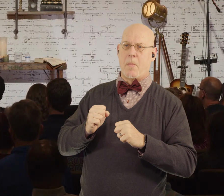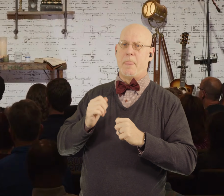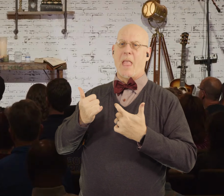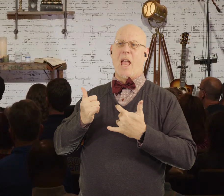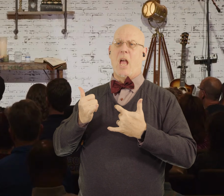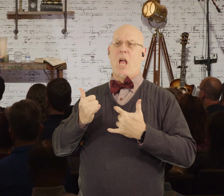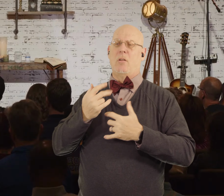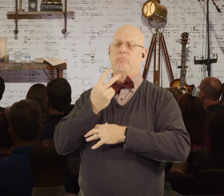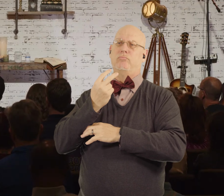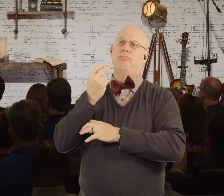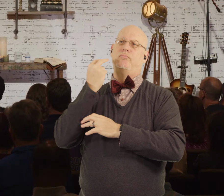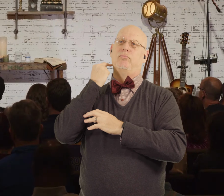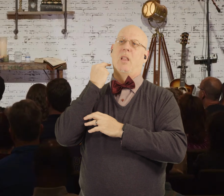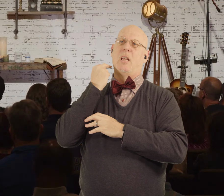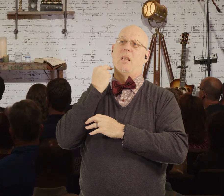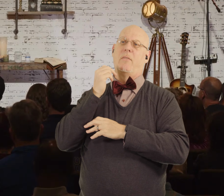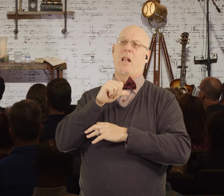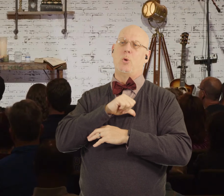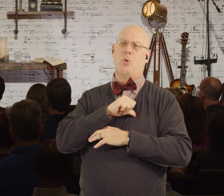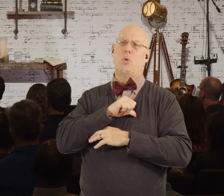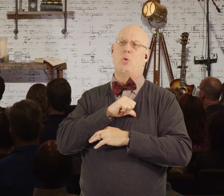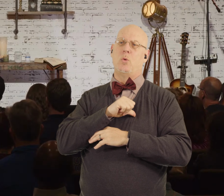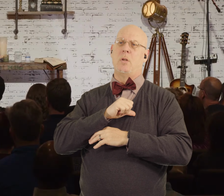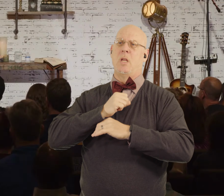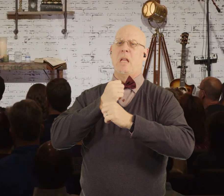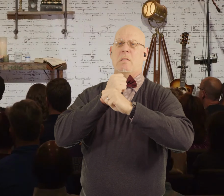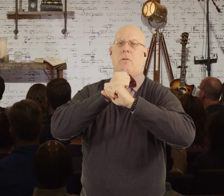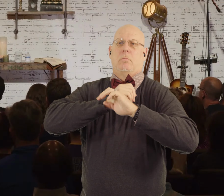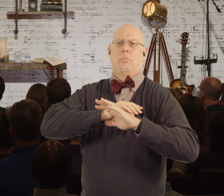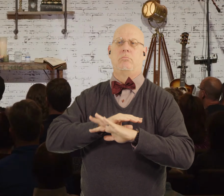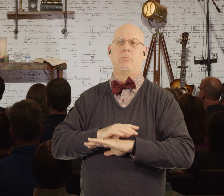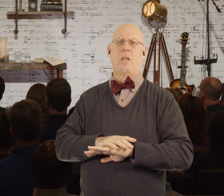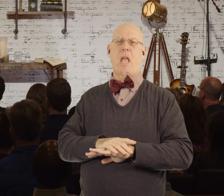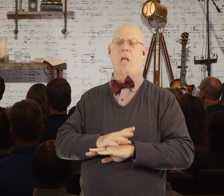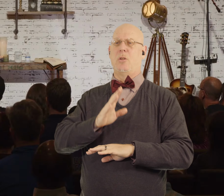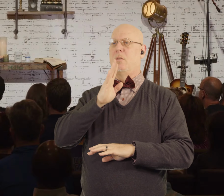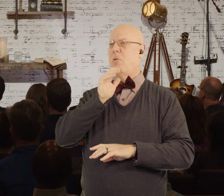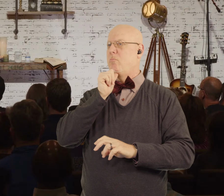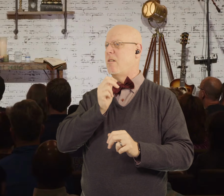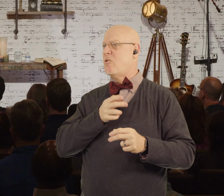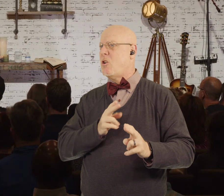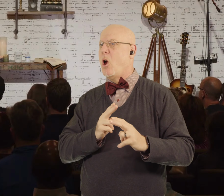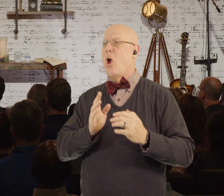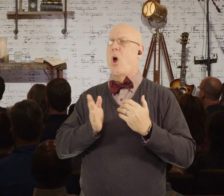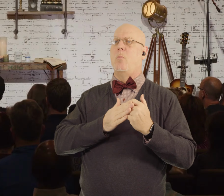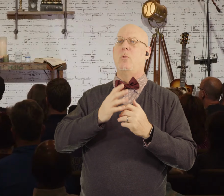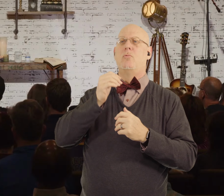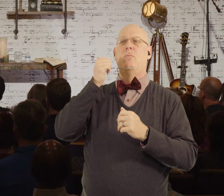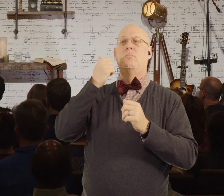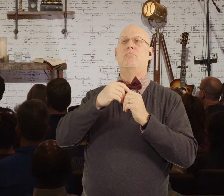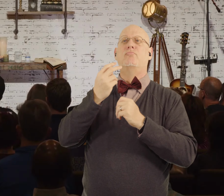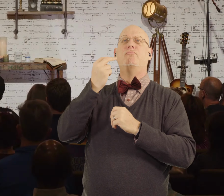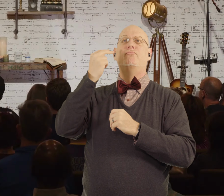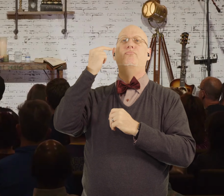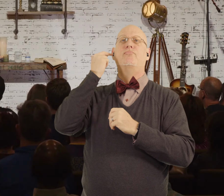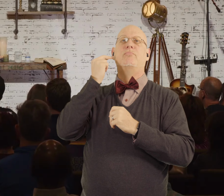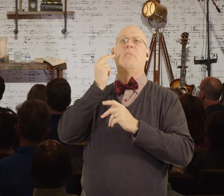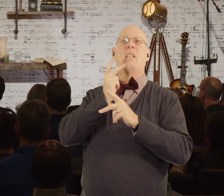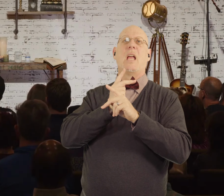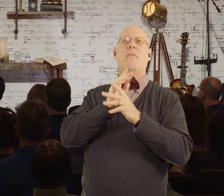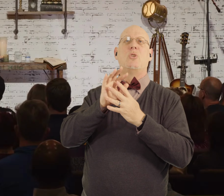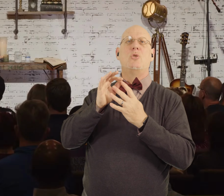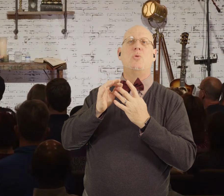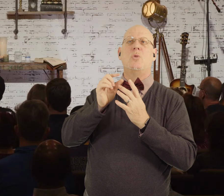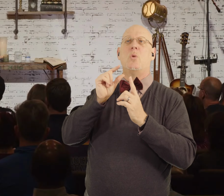insistent edge, now took on a melancholy and reflective tone. His guard seemingly down, he spoke in an unhurried pace, almost